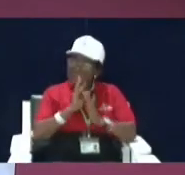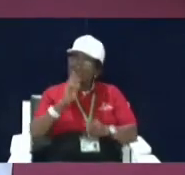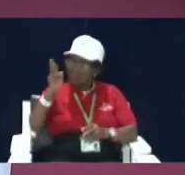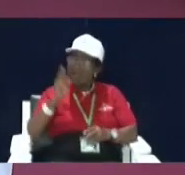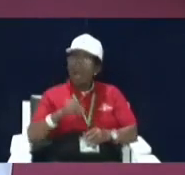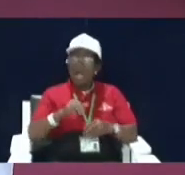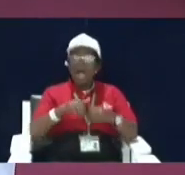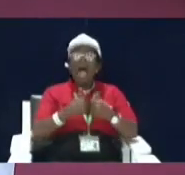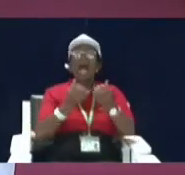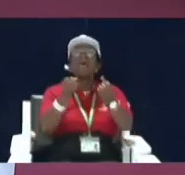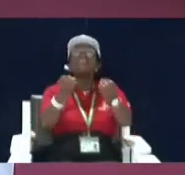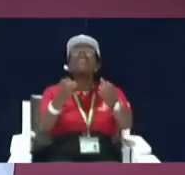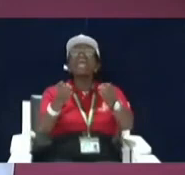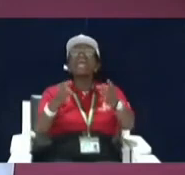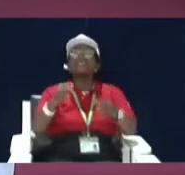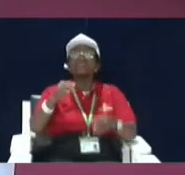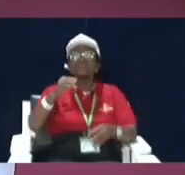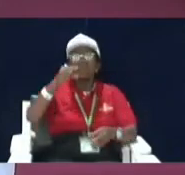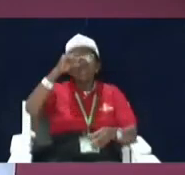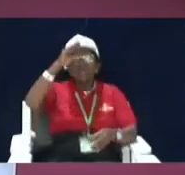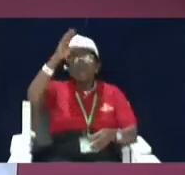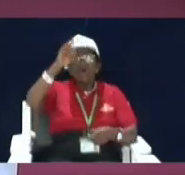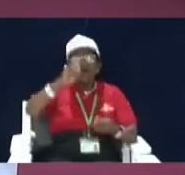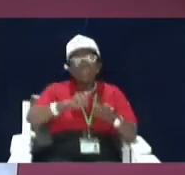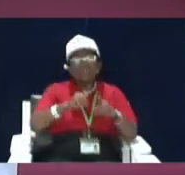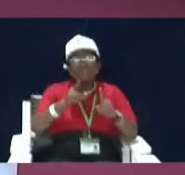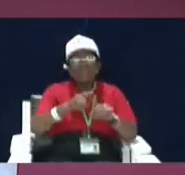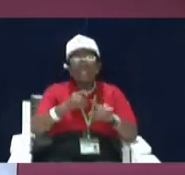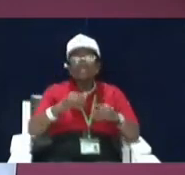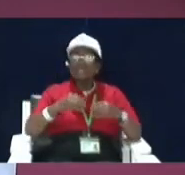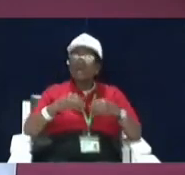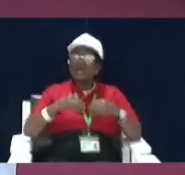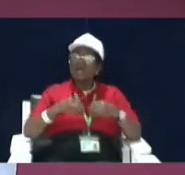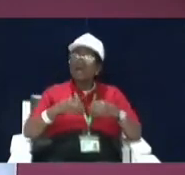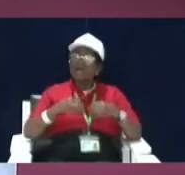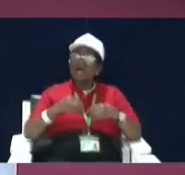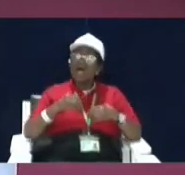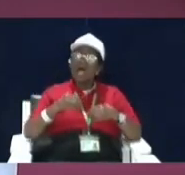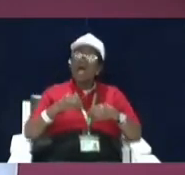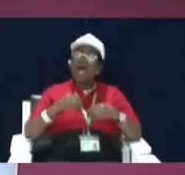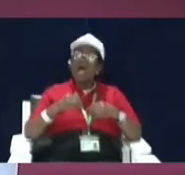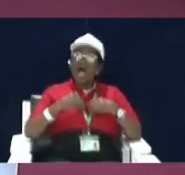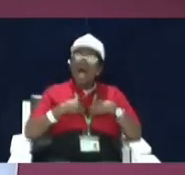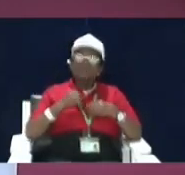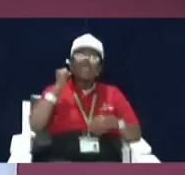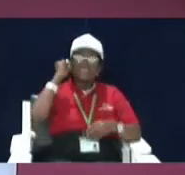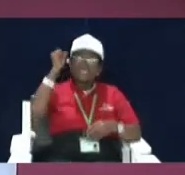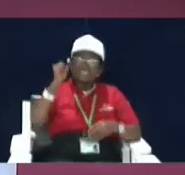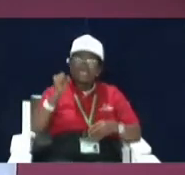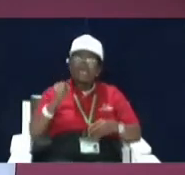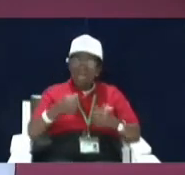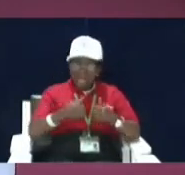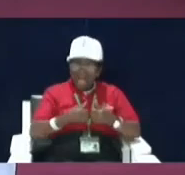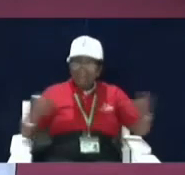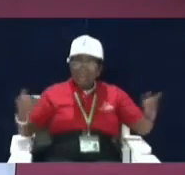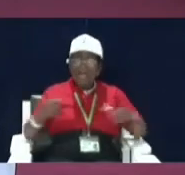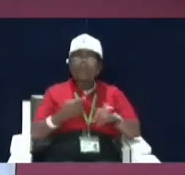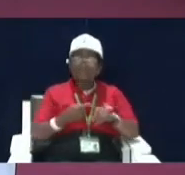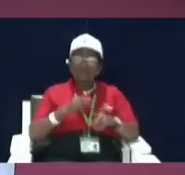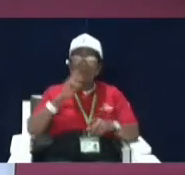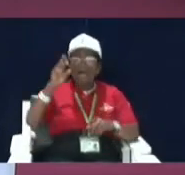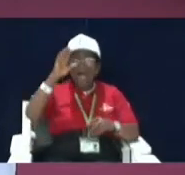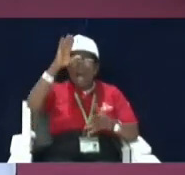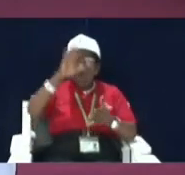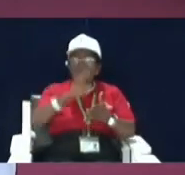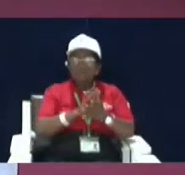How many boyfriends has she apart from her husband? How do I ask this